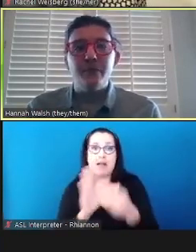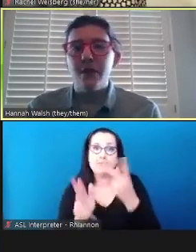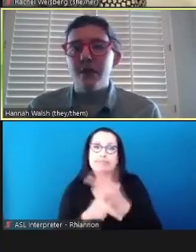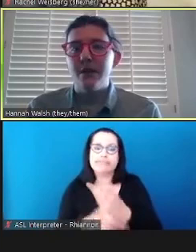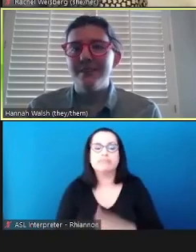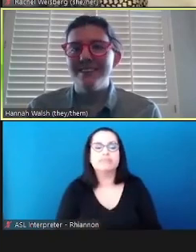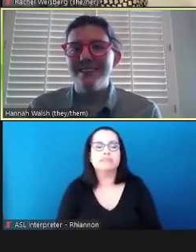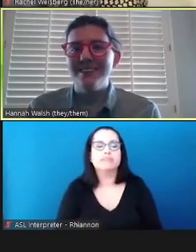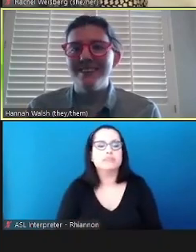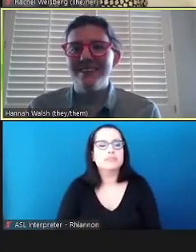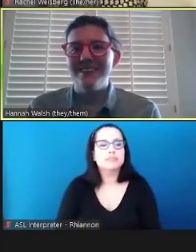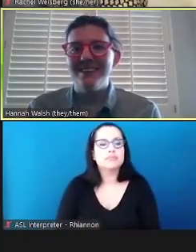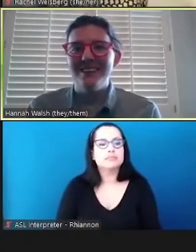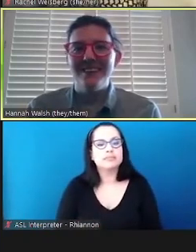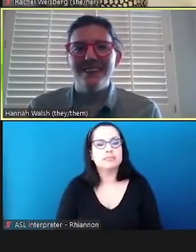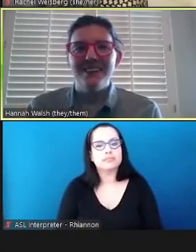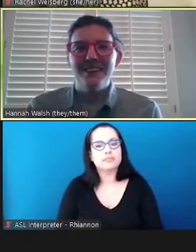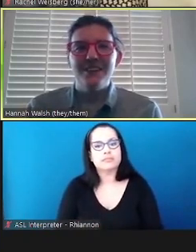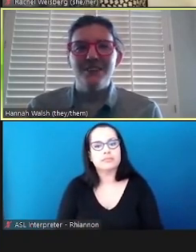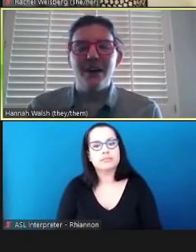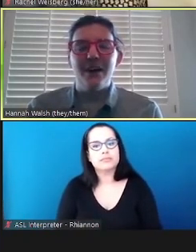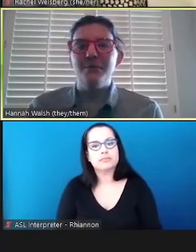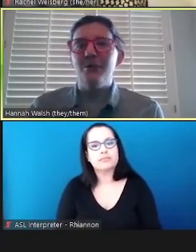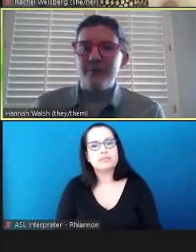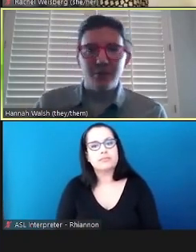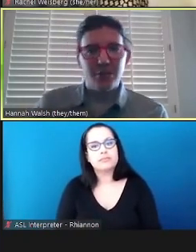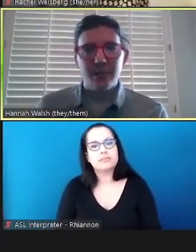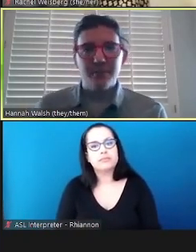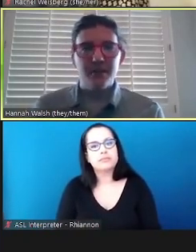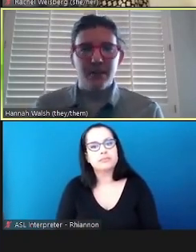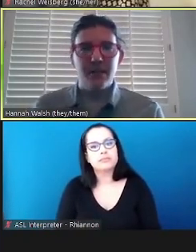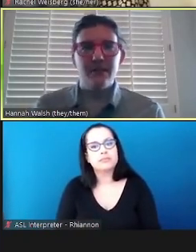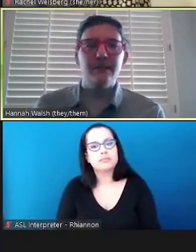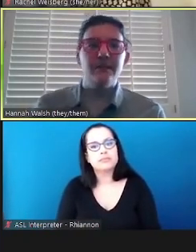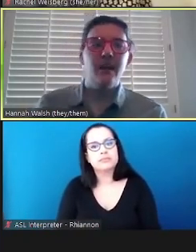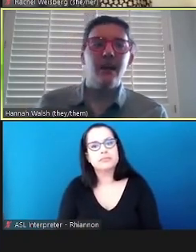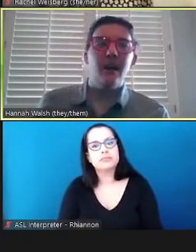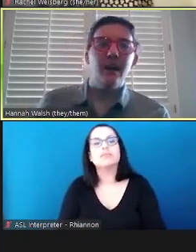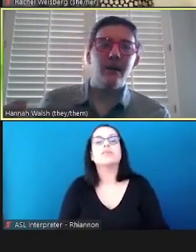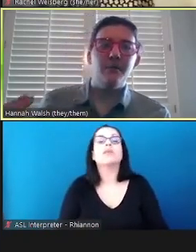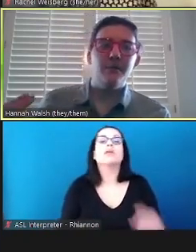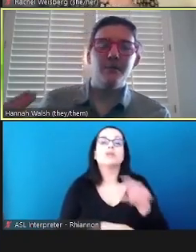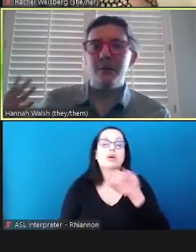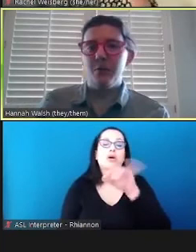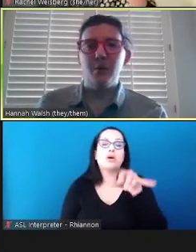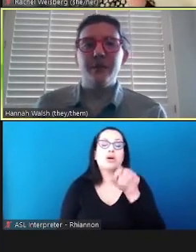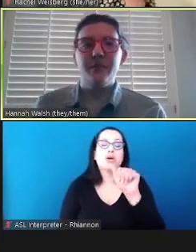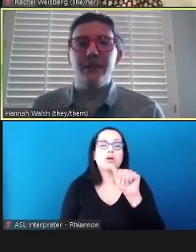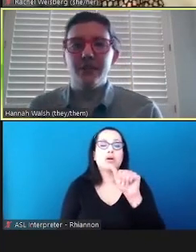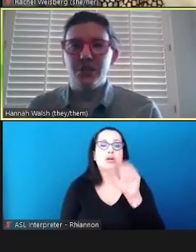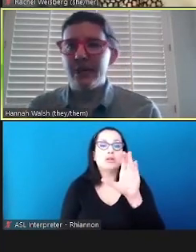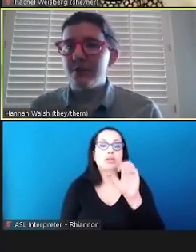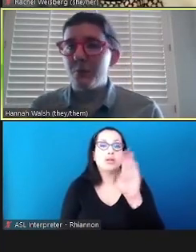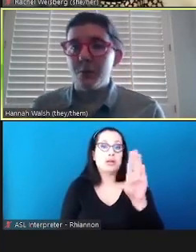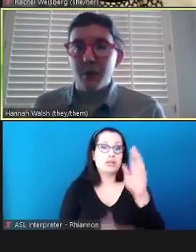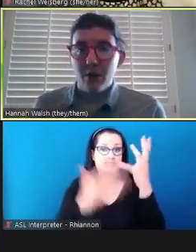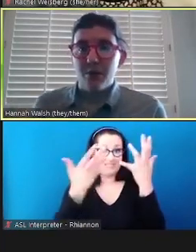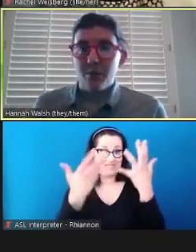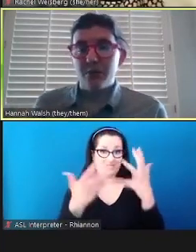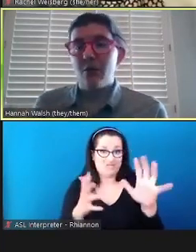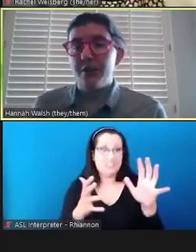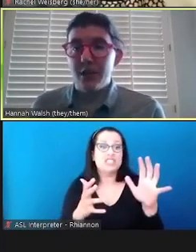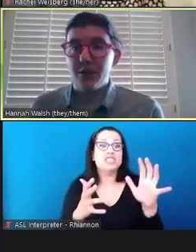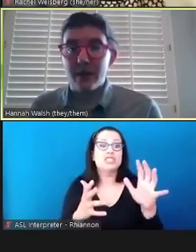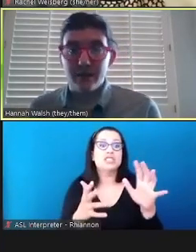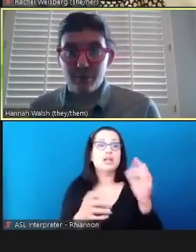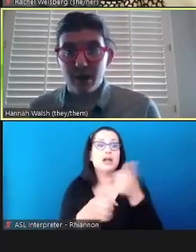So after Jacob's done this, The employer then initiates